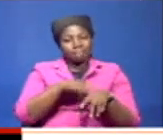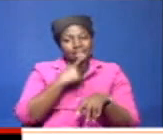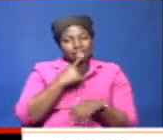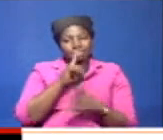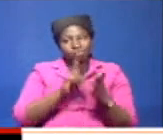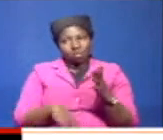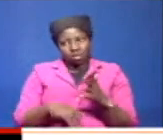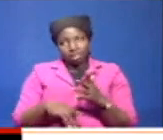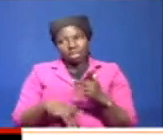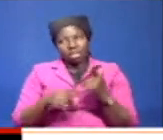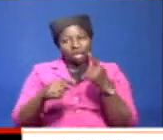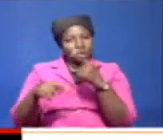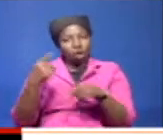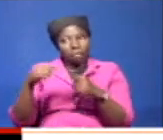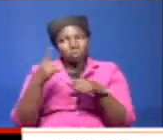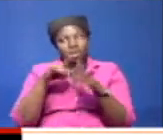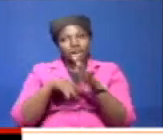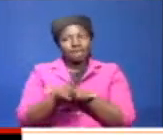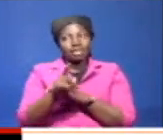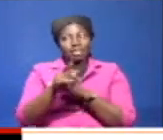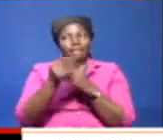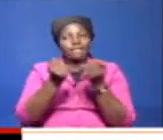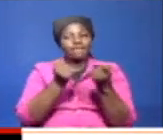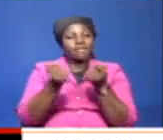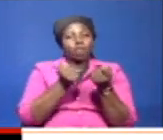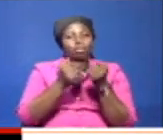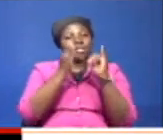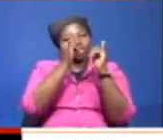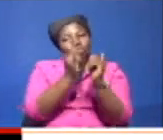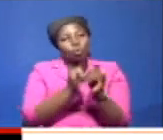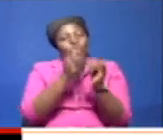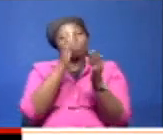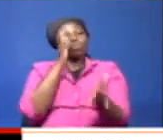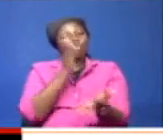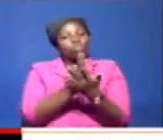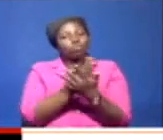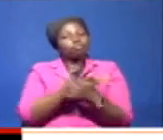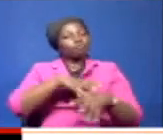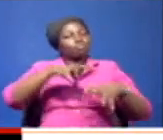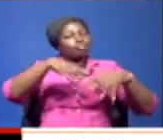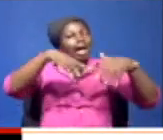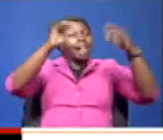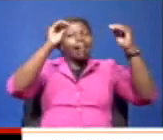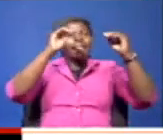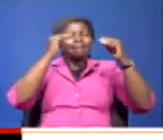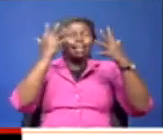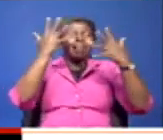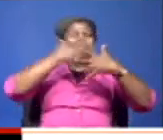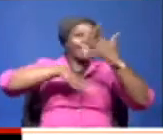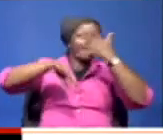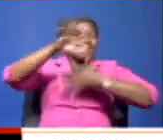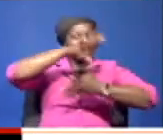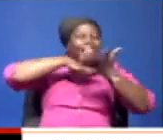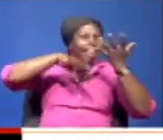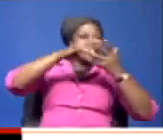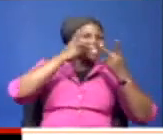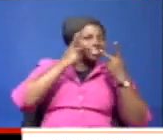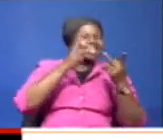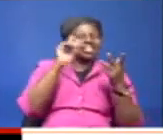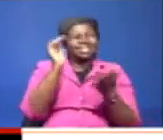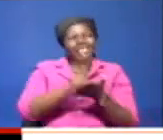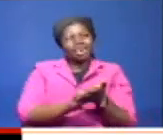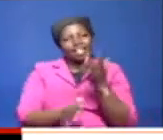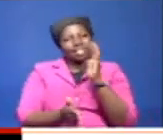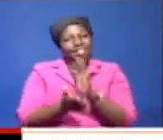is new. It was all mud. You couldn't see anything, not his door number, not, you know, they indicate the name